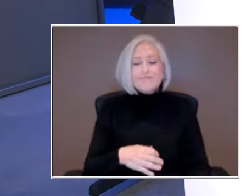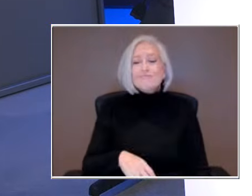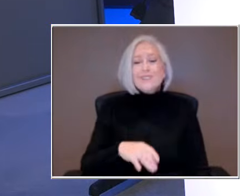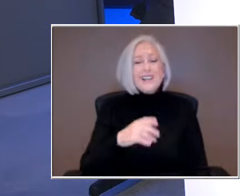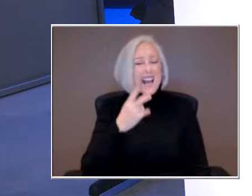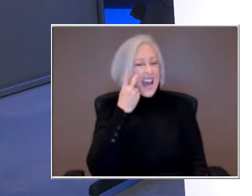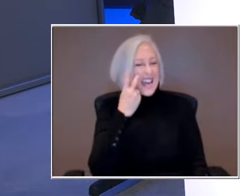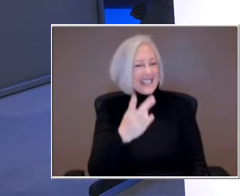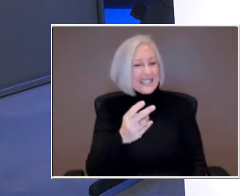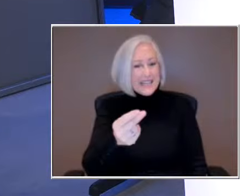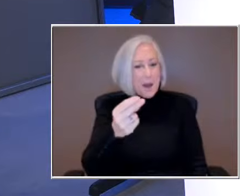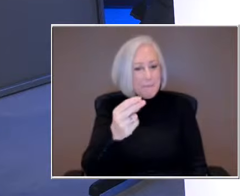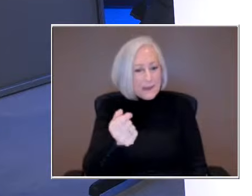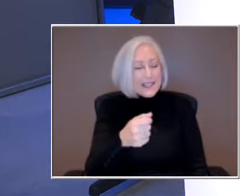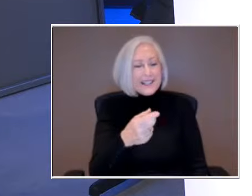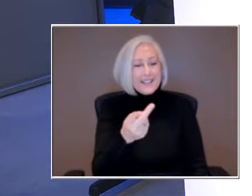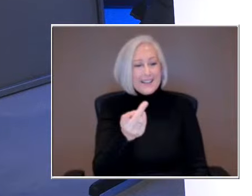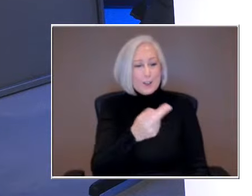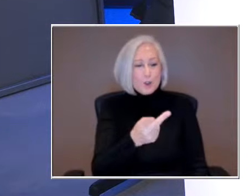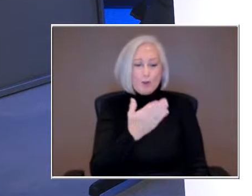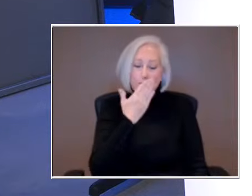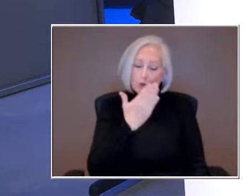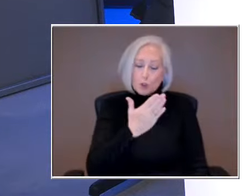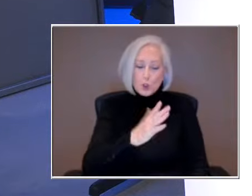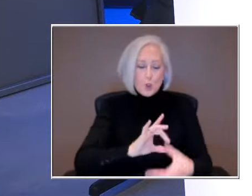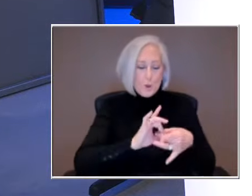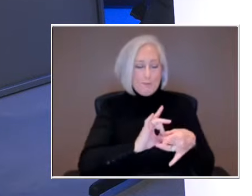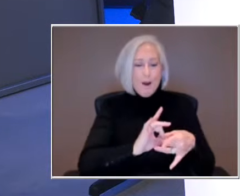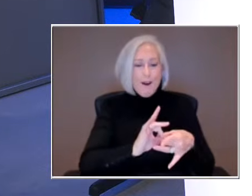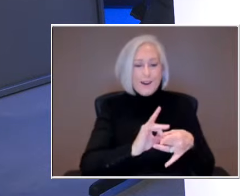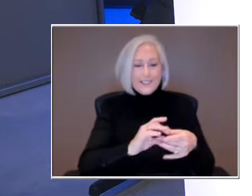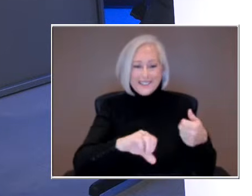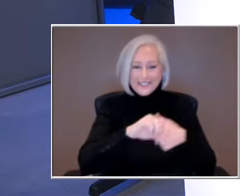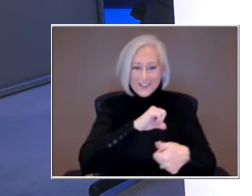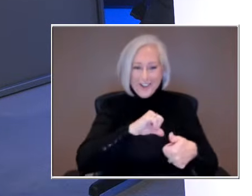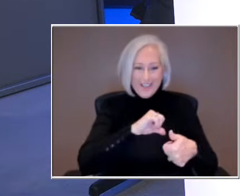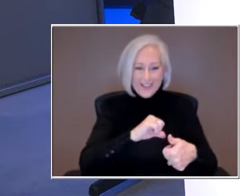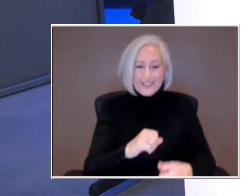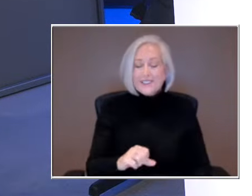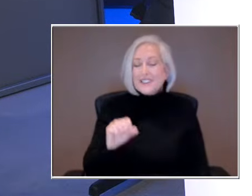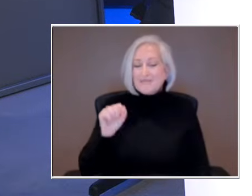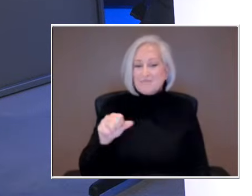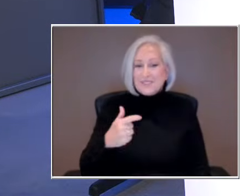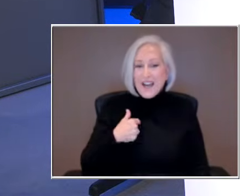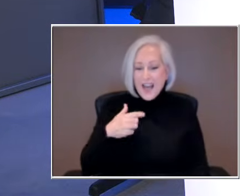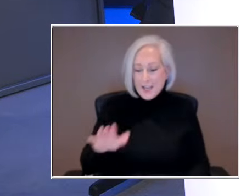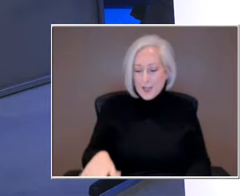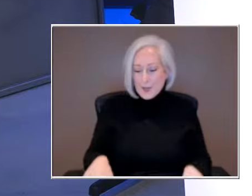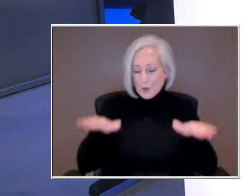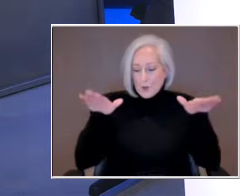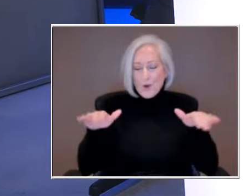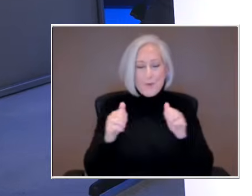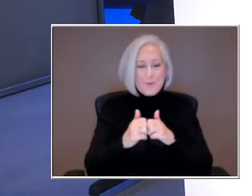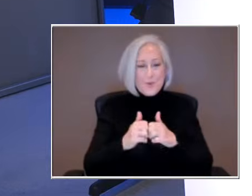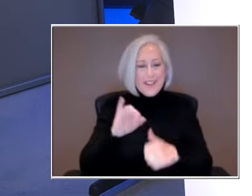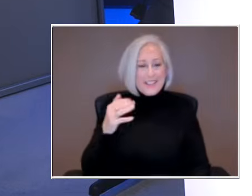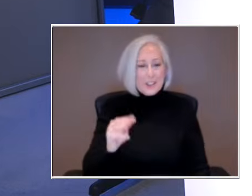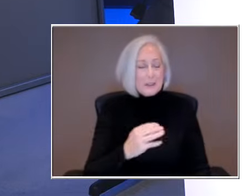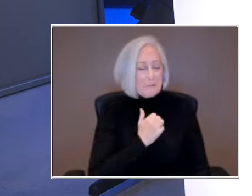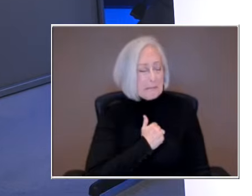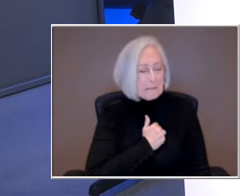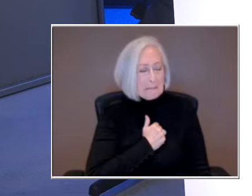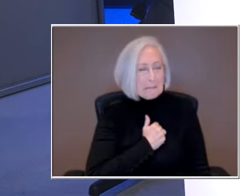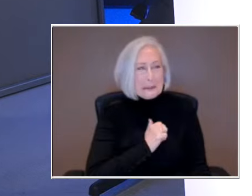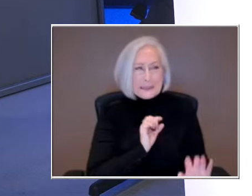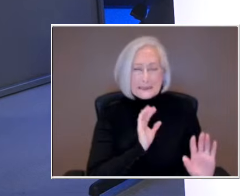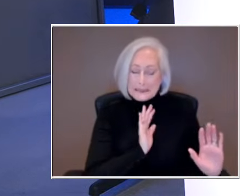away that you both have a bond with each other. Yeah, I grew up with Jim. Sort of. Tell me about